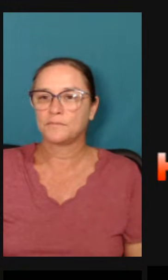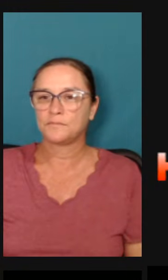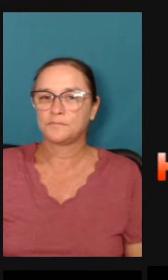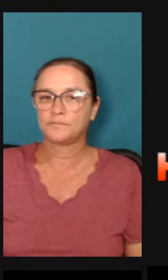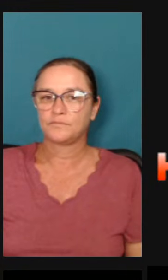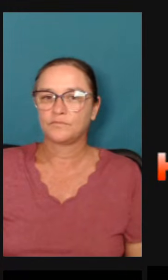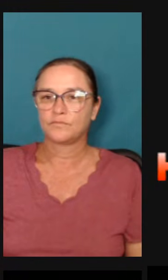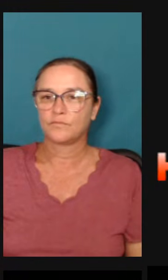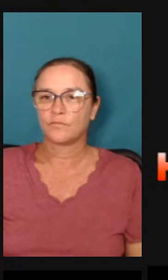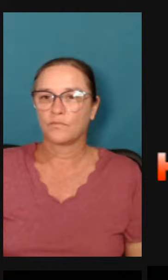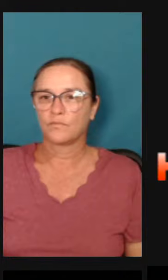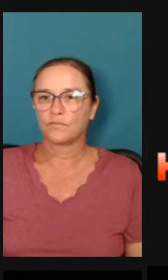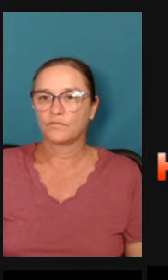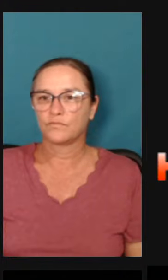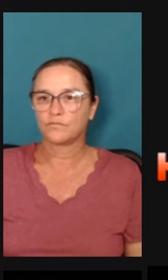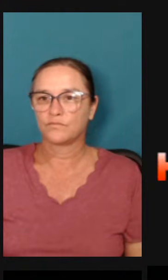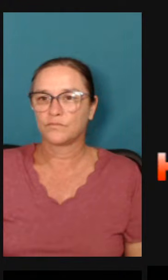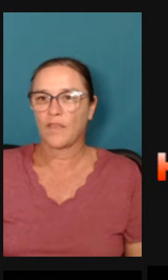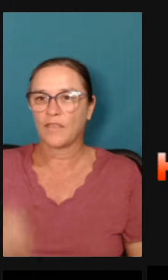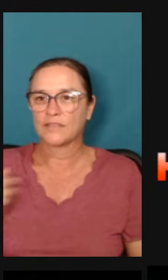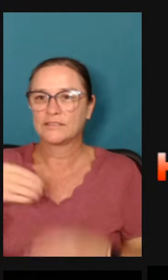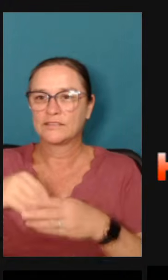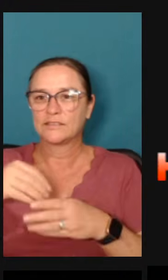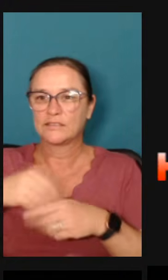the Tephra and everything inside the park.